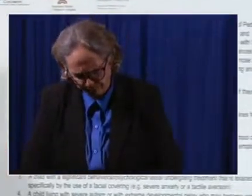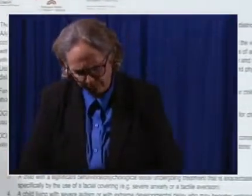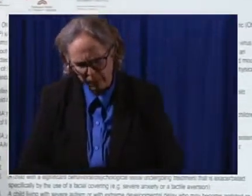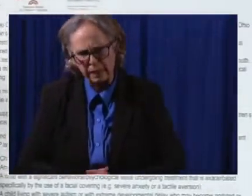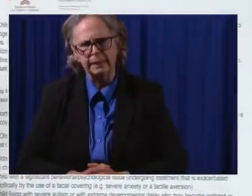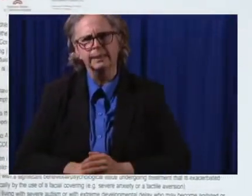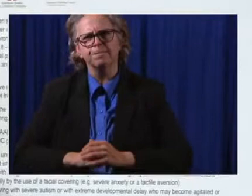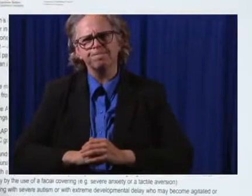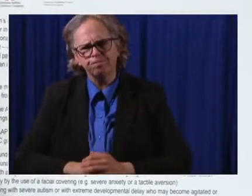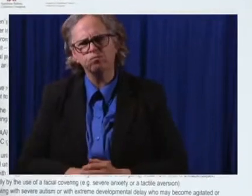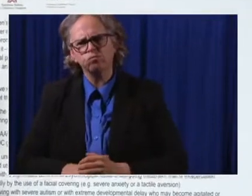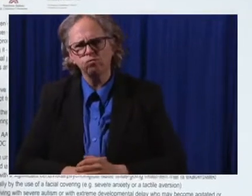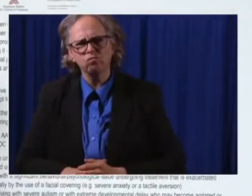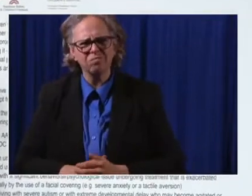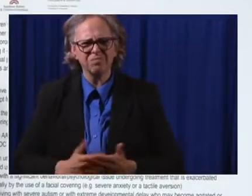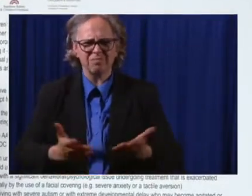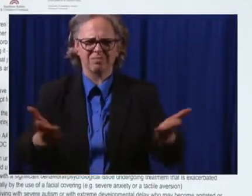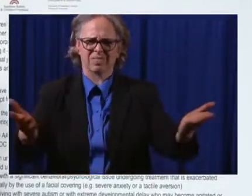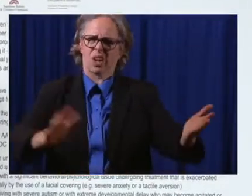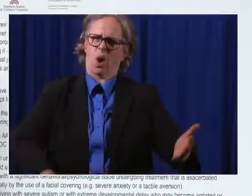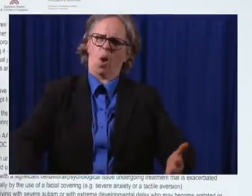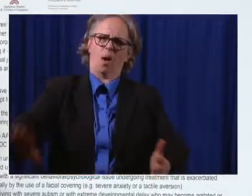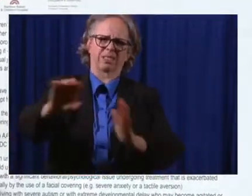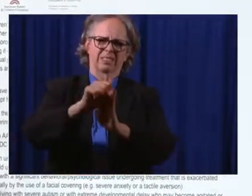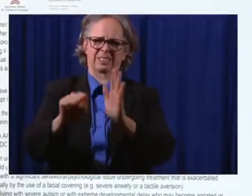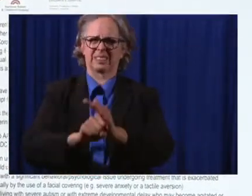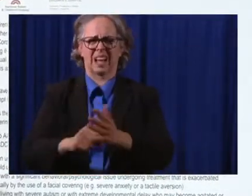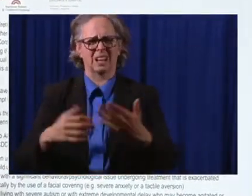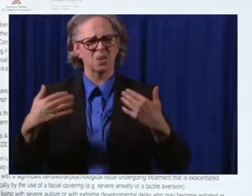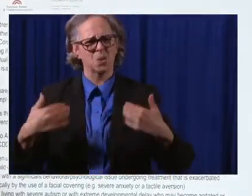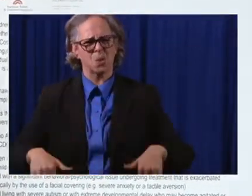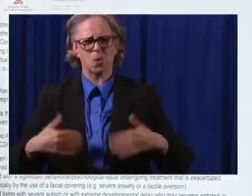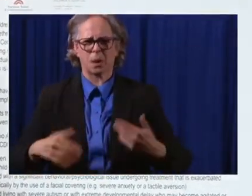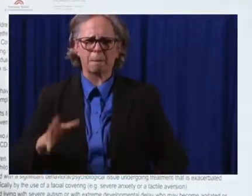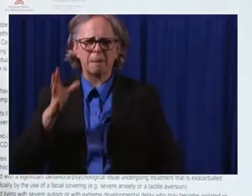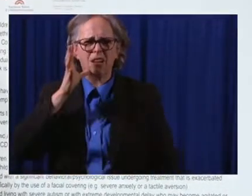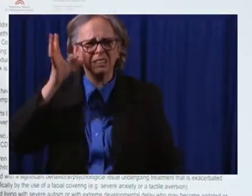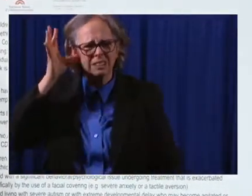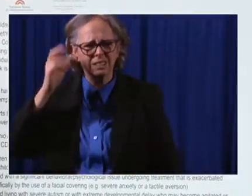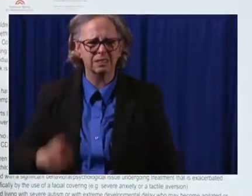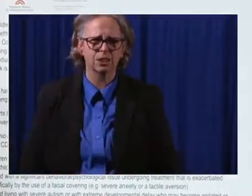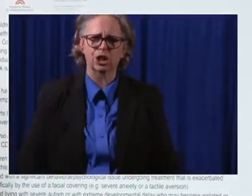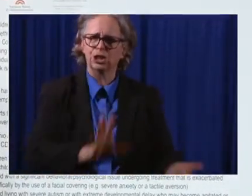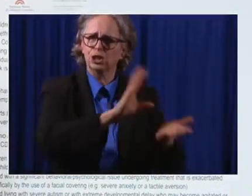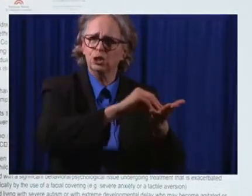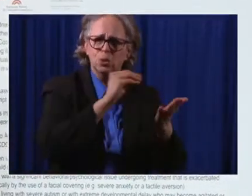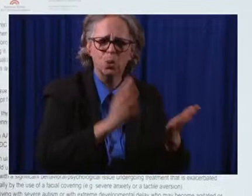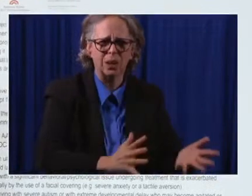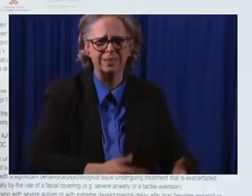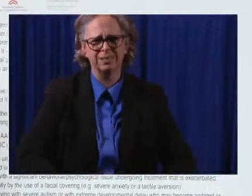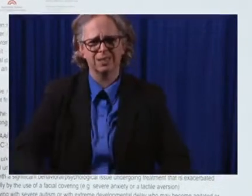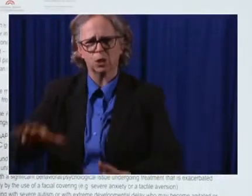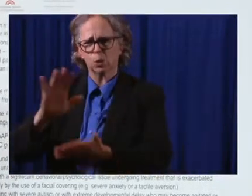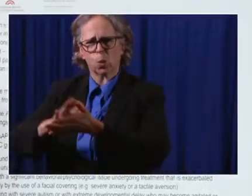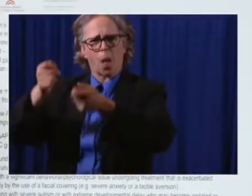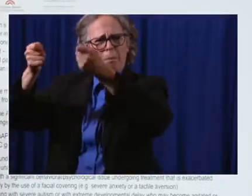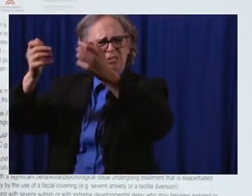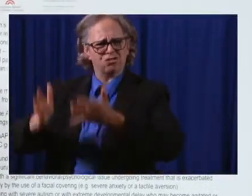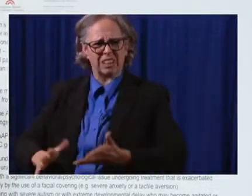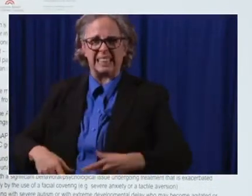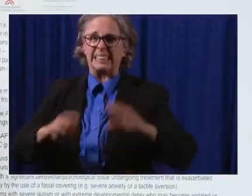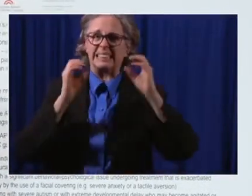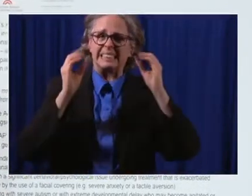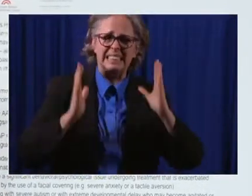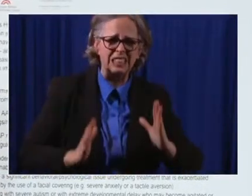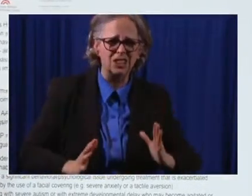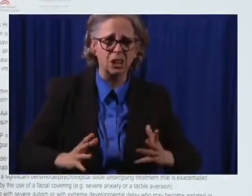Throughout the state of Ohio, parents, students, school administrators, teachers,